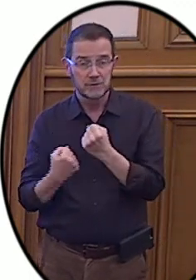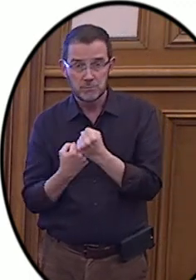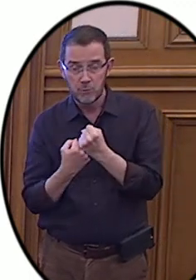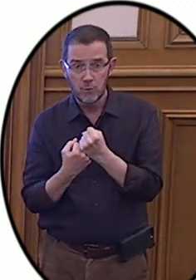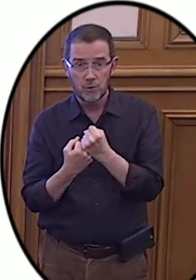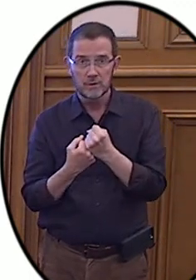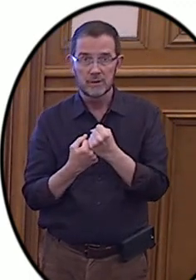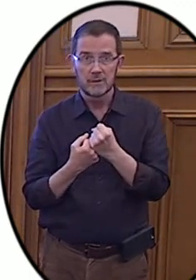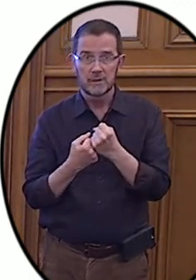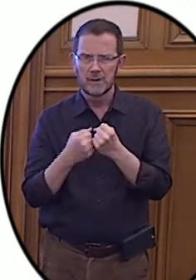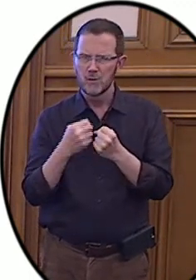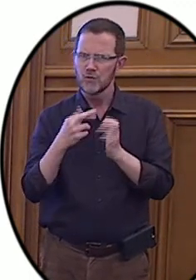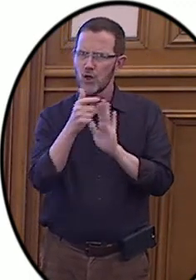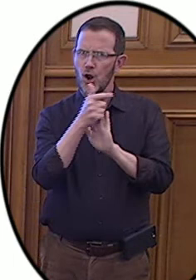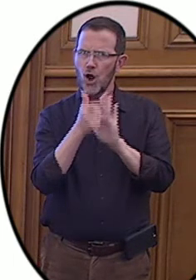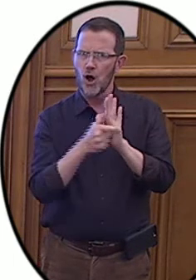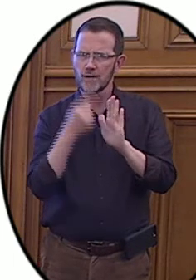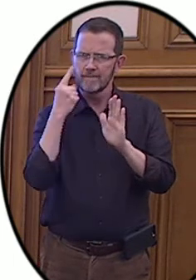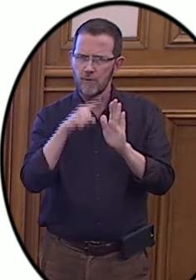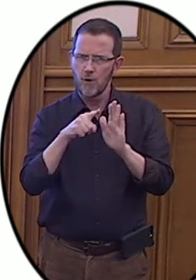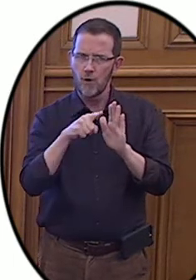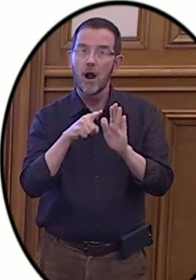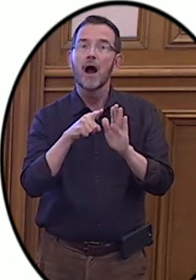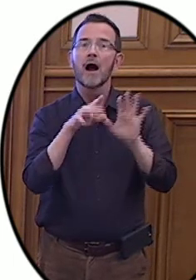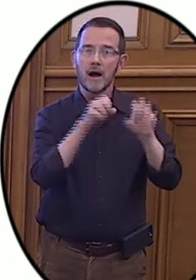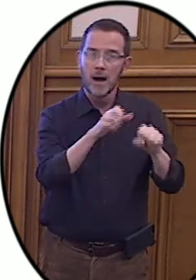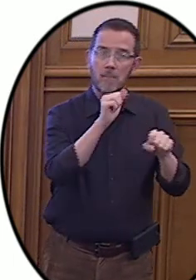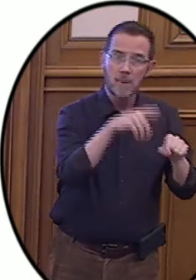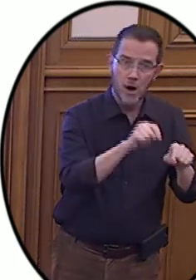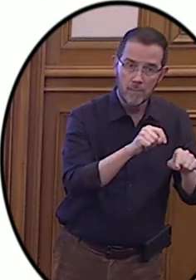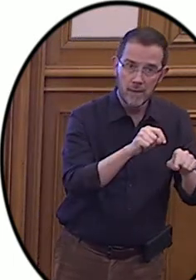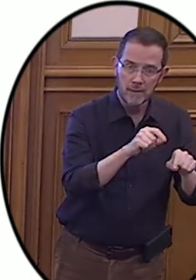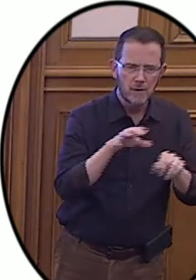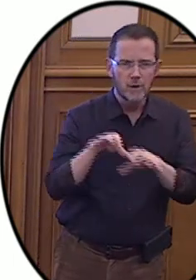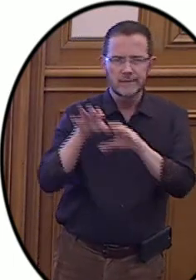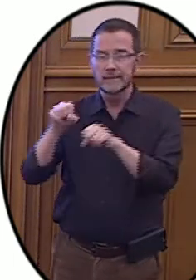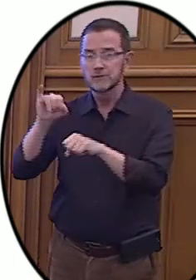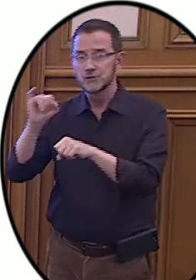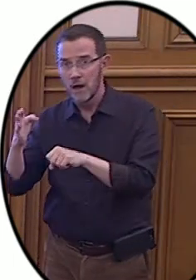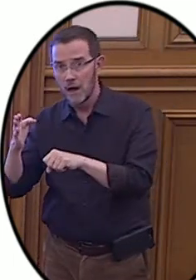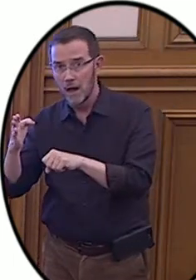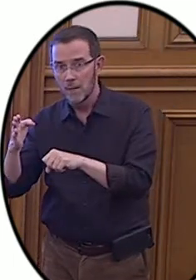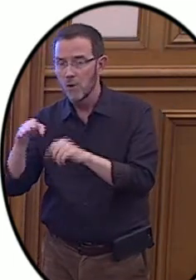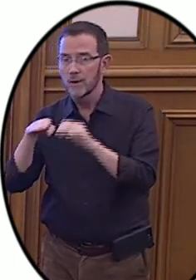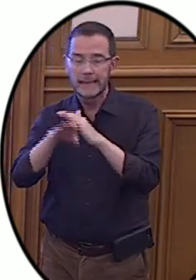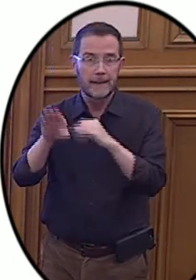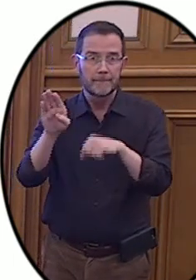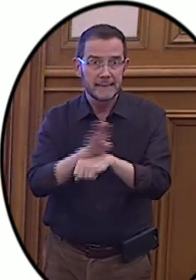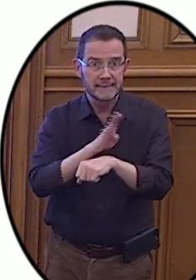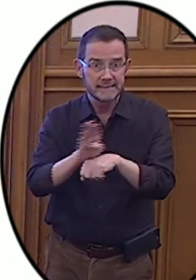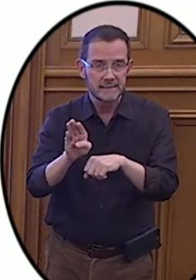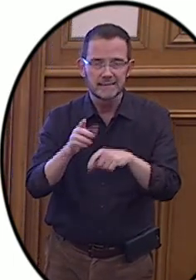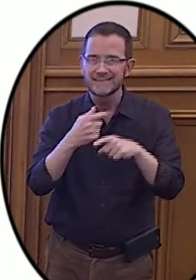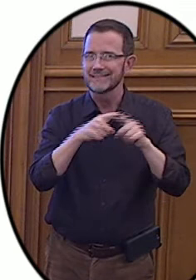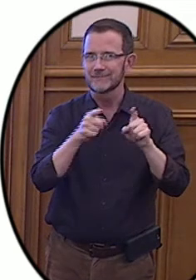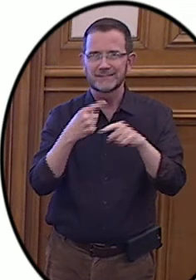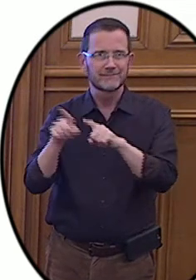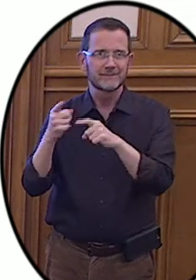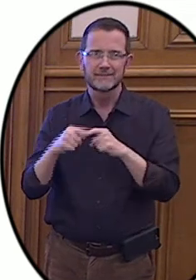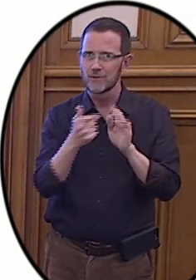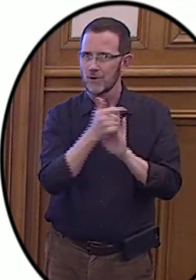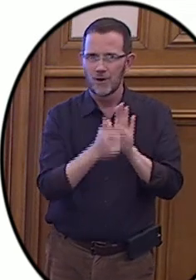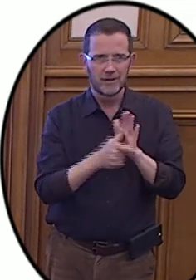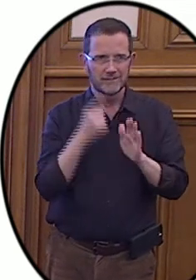to employment or access to business establishments. And so there's a lot of confusion around those